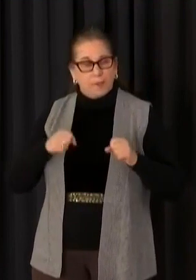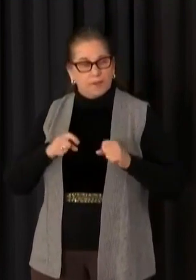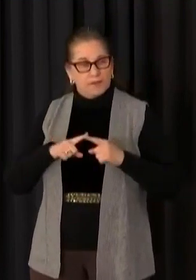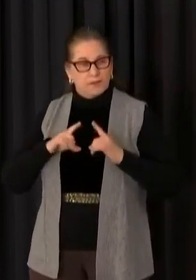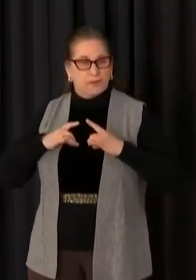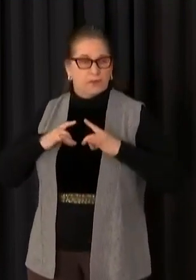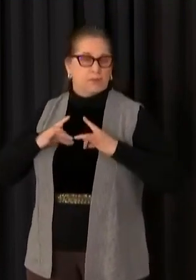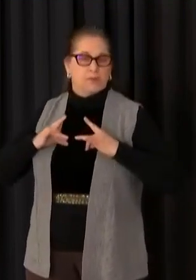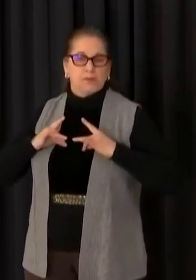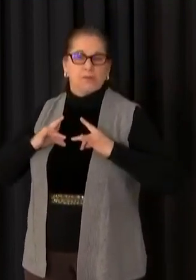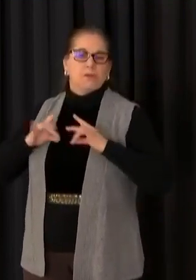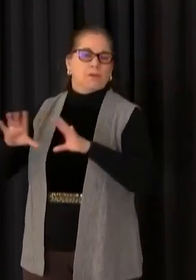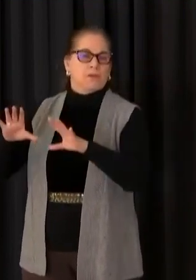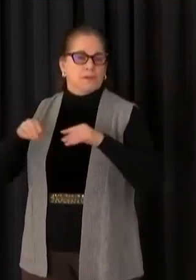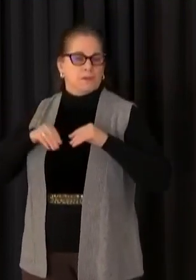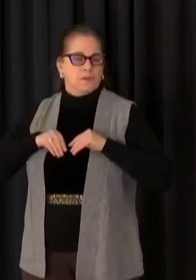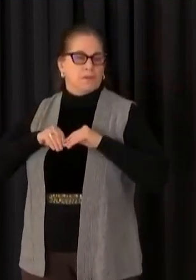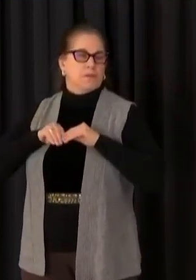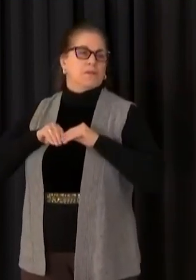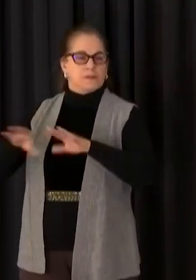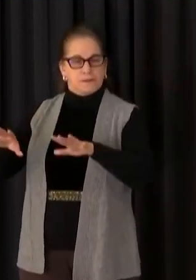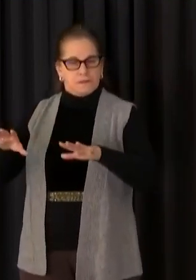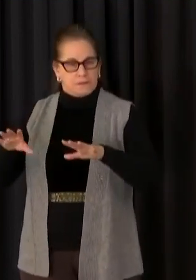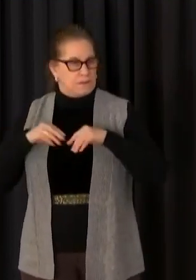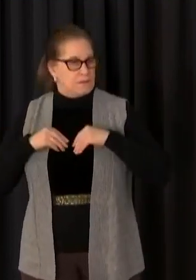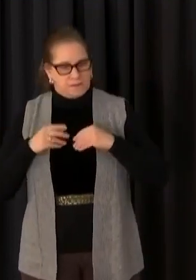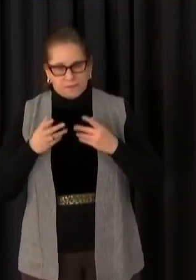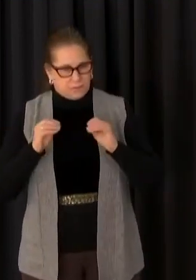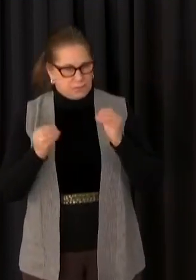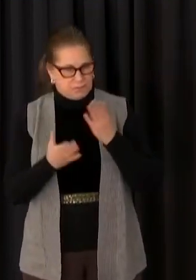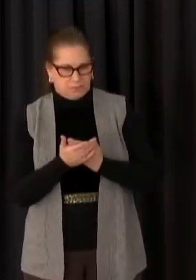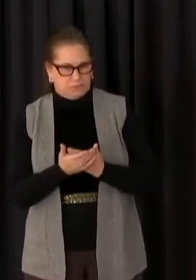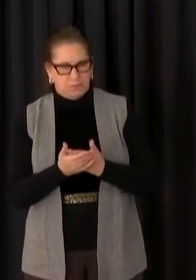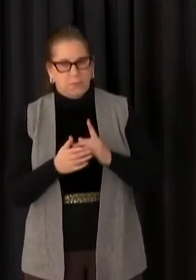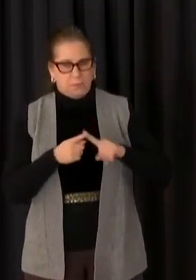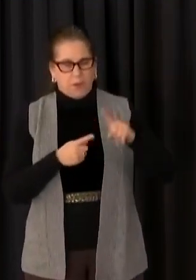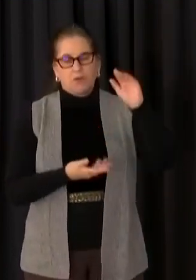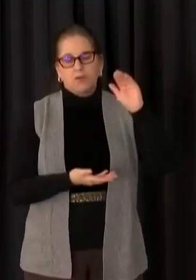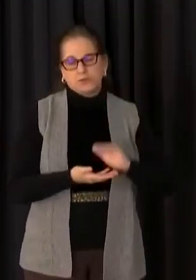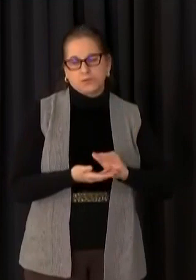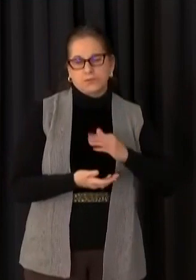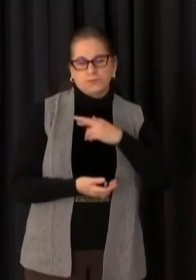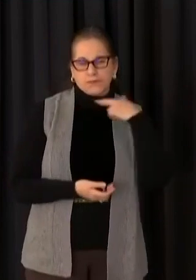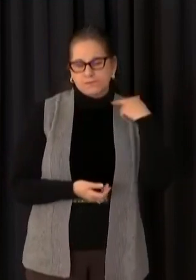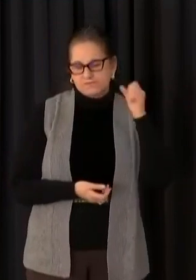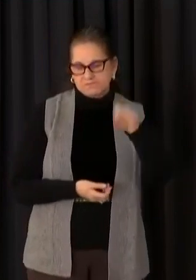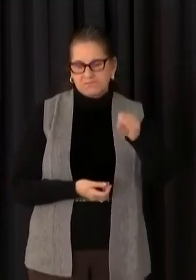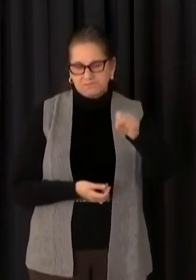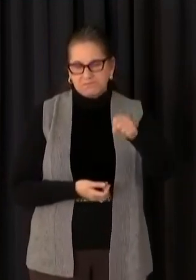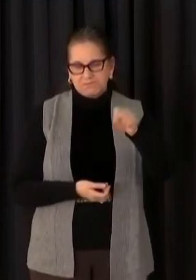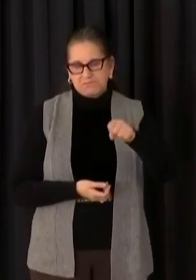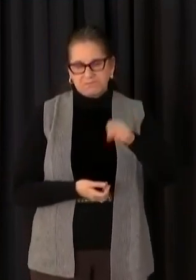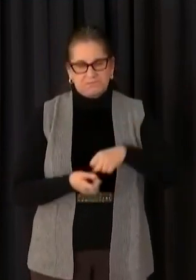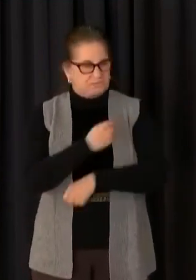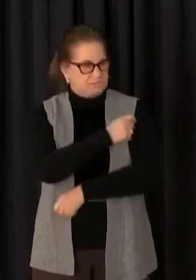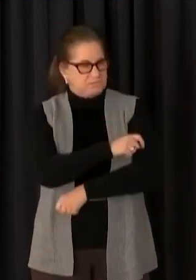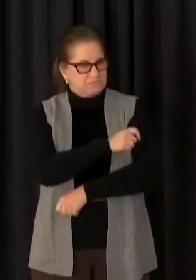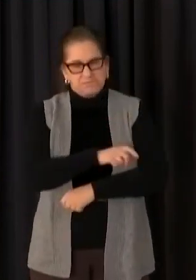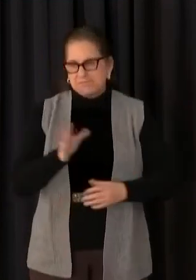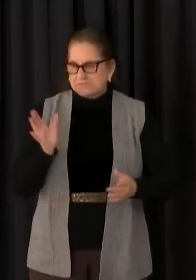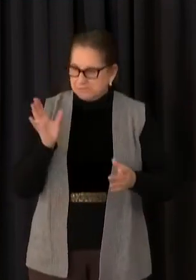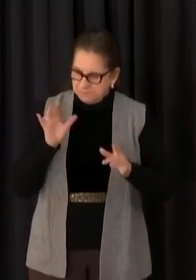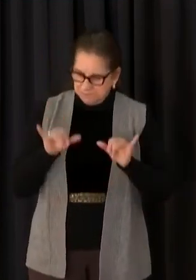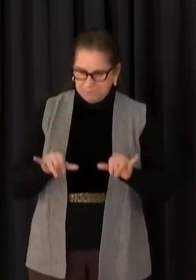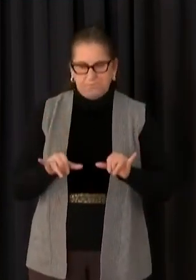to wait until more data is out about that before we can create this conception that people can